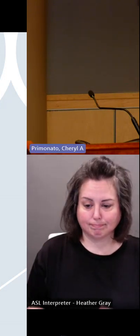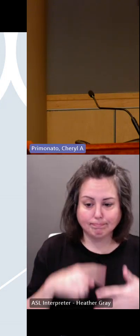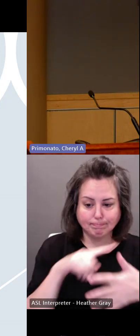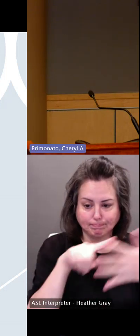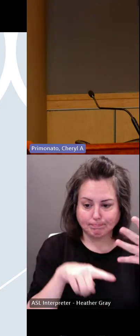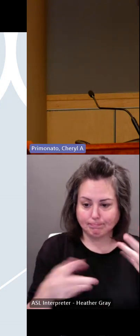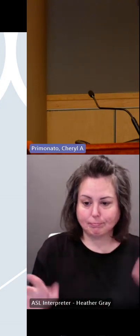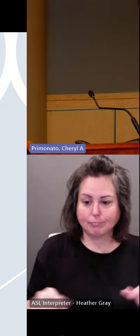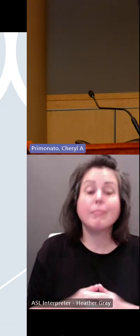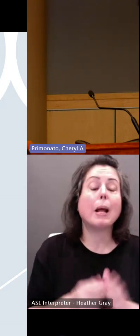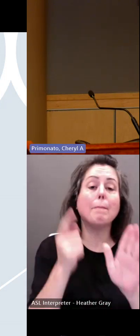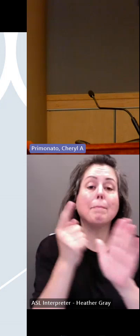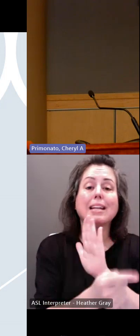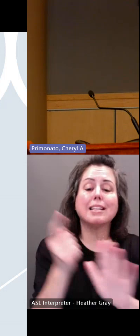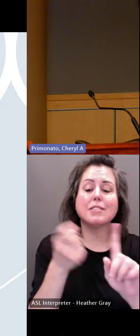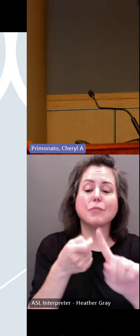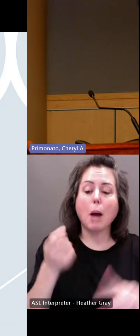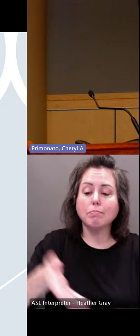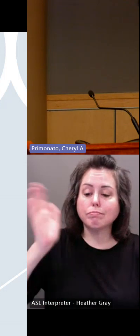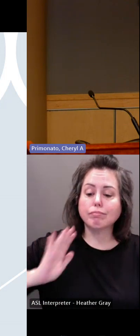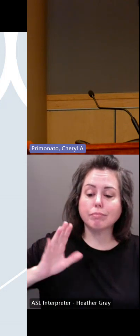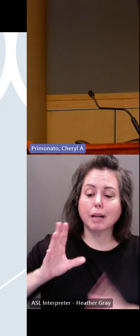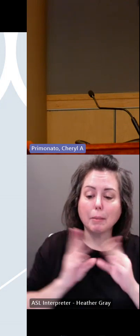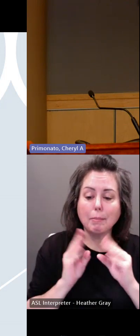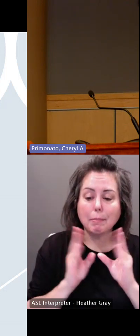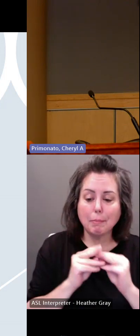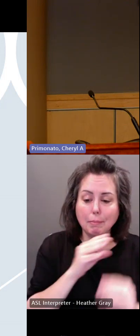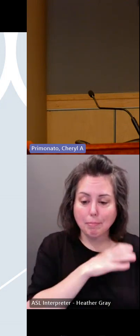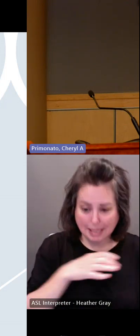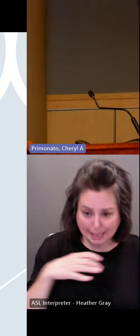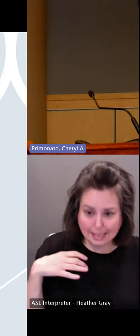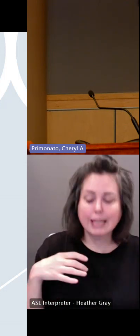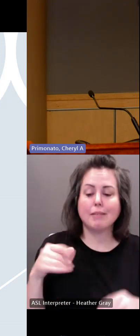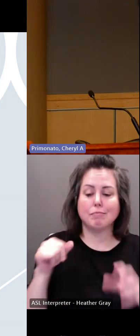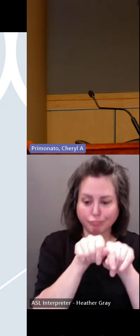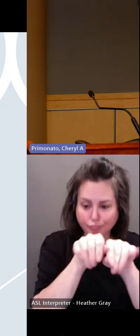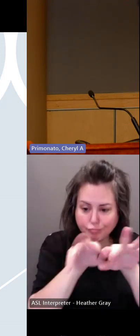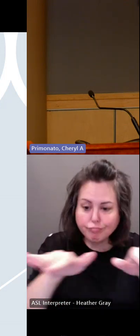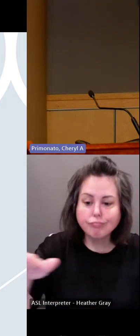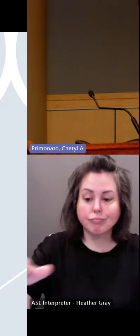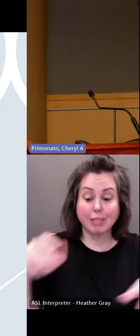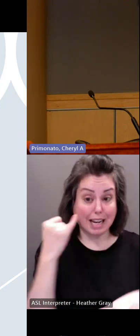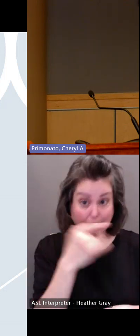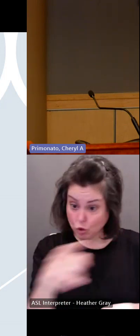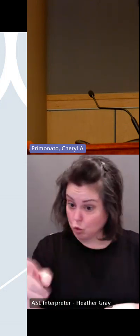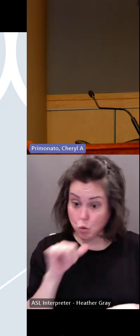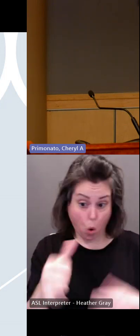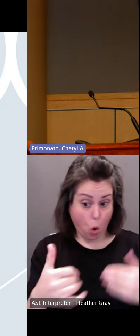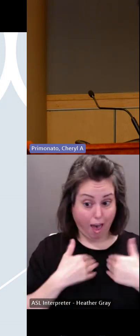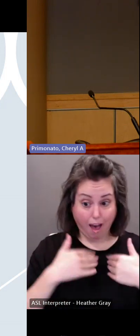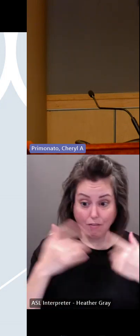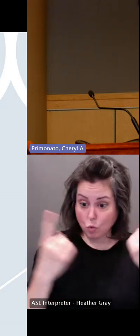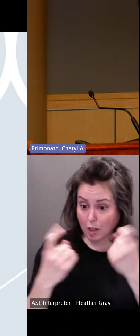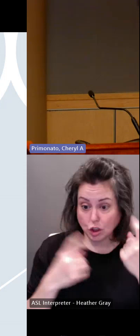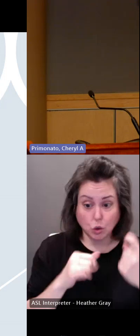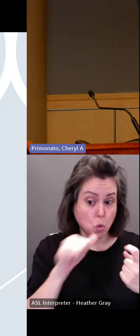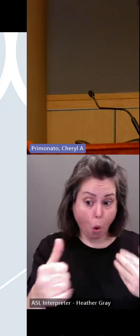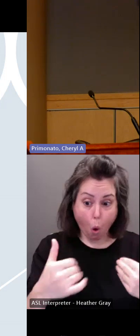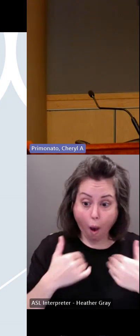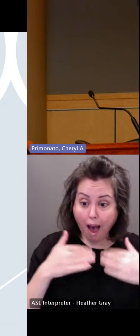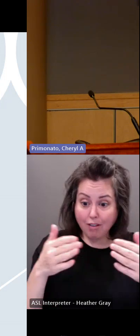The minutes from the last committee meeting has been circulated. Unless there's any questions or corrections, I'd like to ask